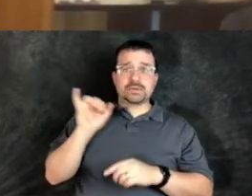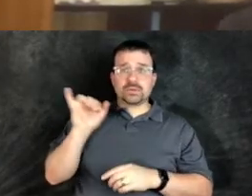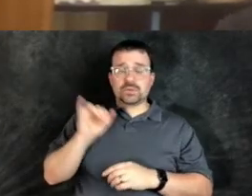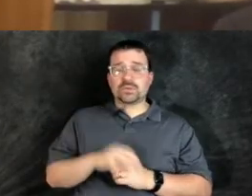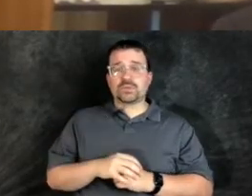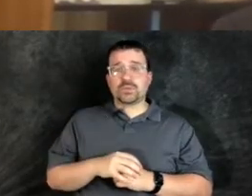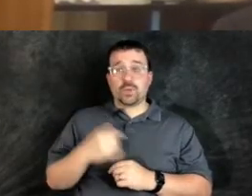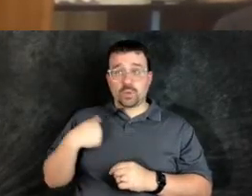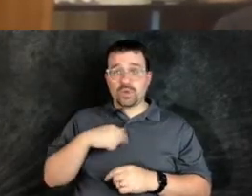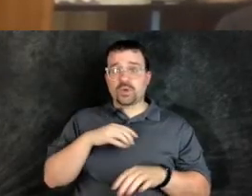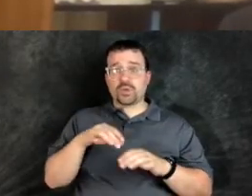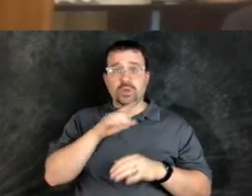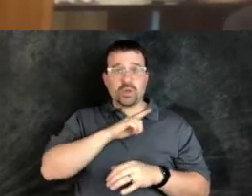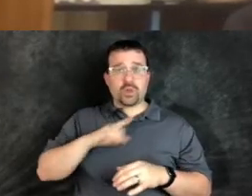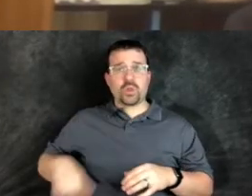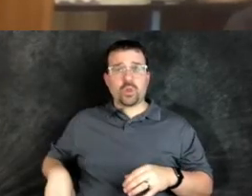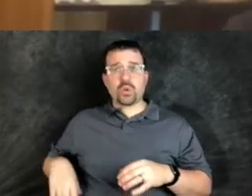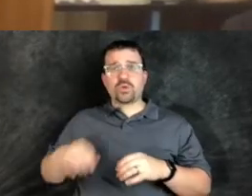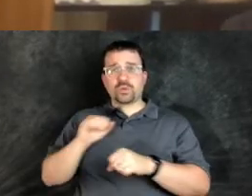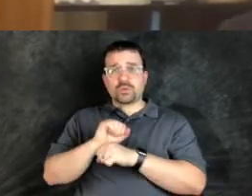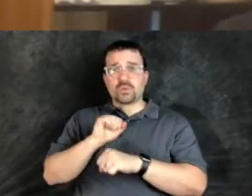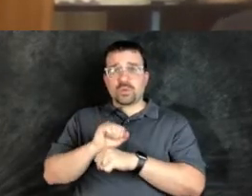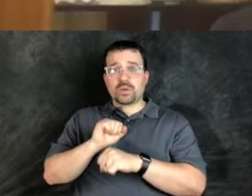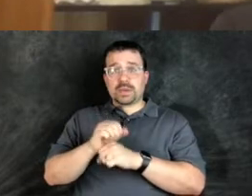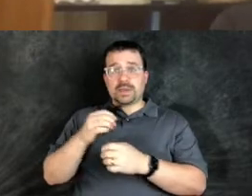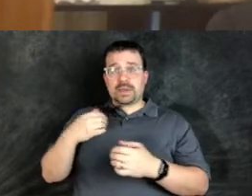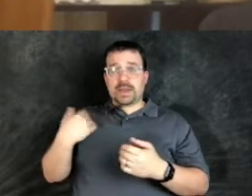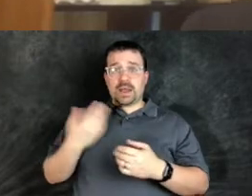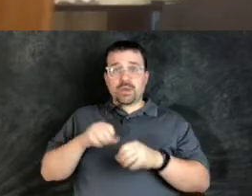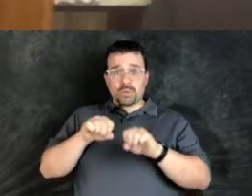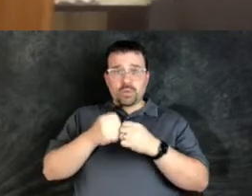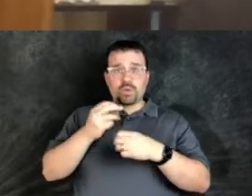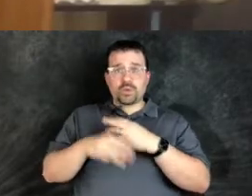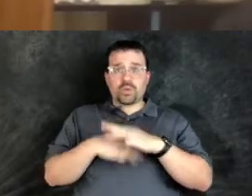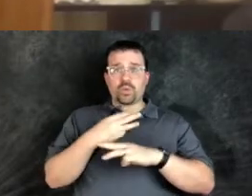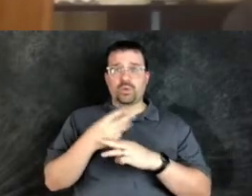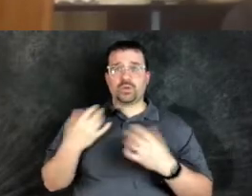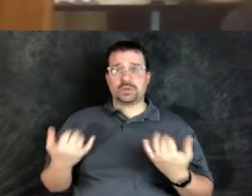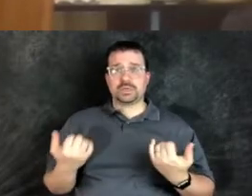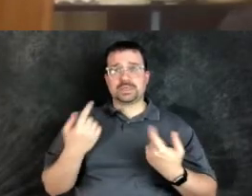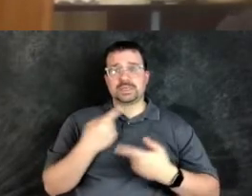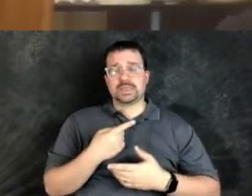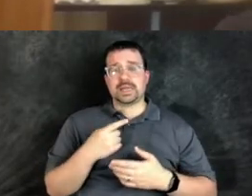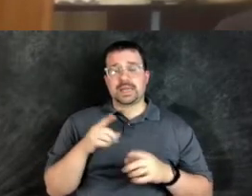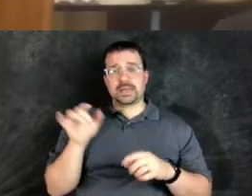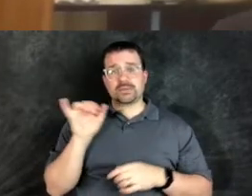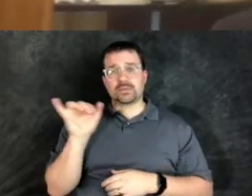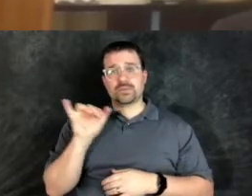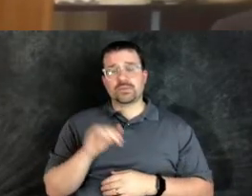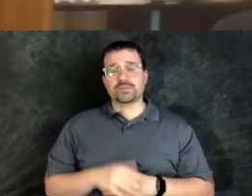We're doing the Lord's reconnaissance work in our broken world today as well.